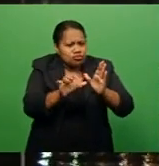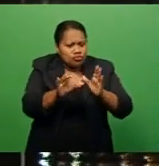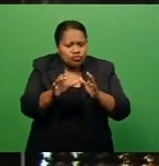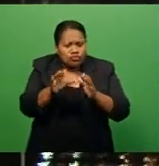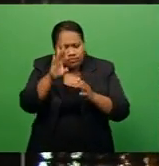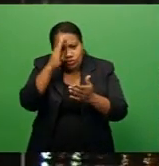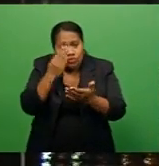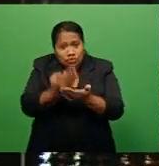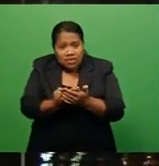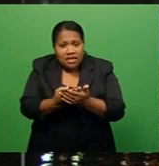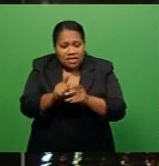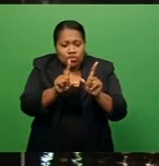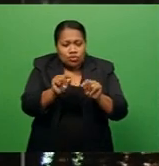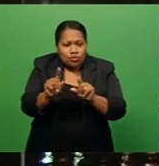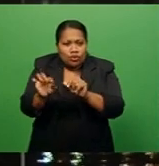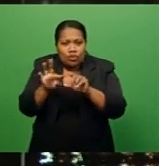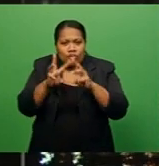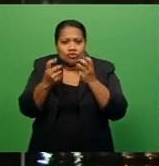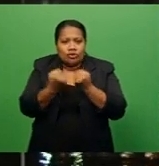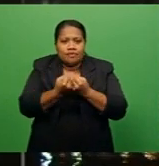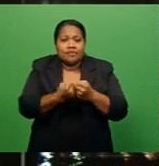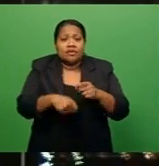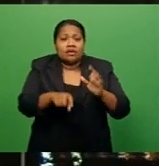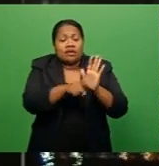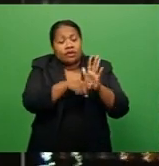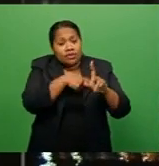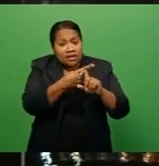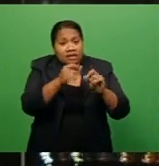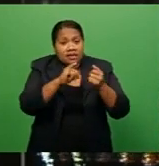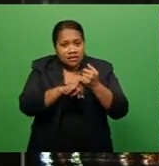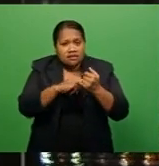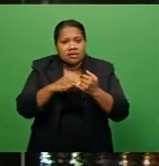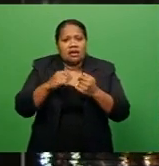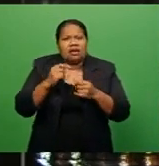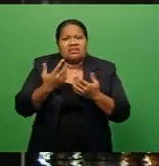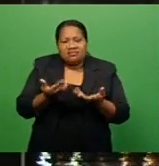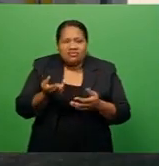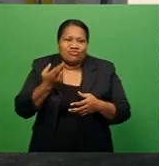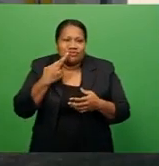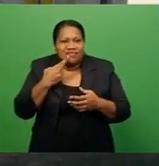workshops. RKS has repeatedly been in the spotlight for bullying.